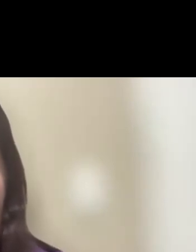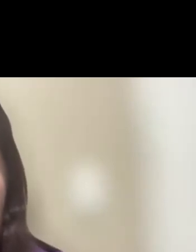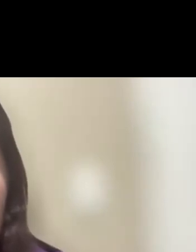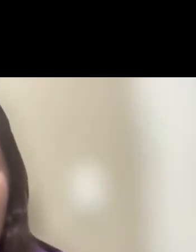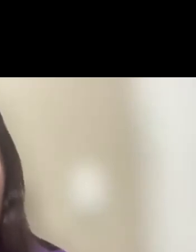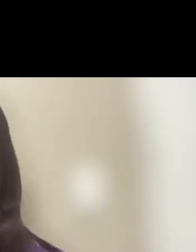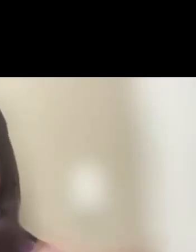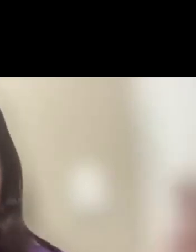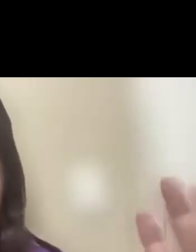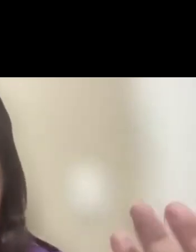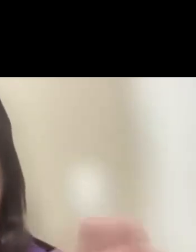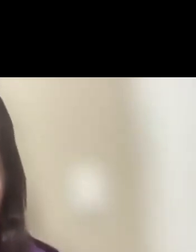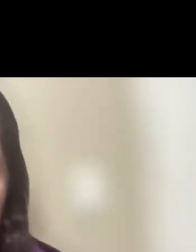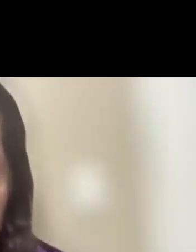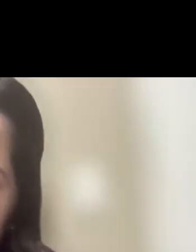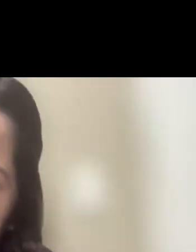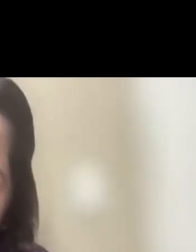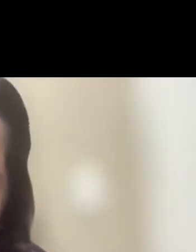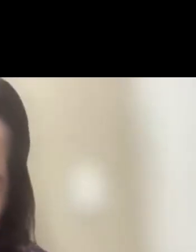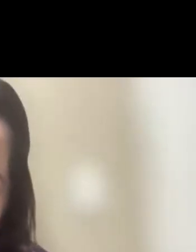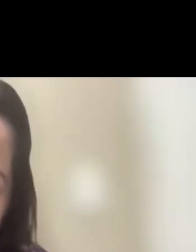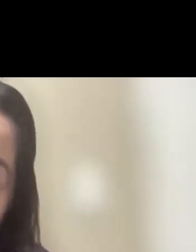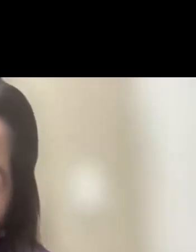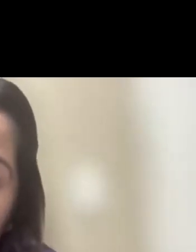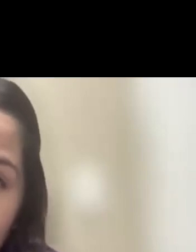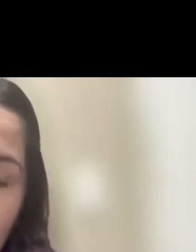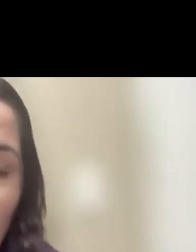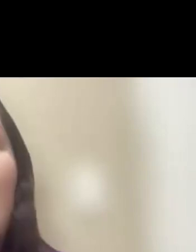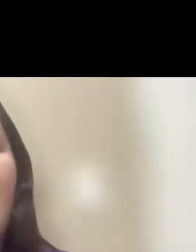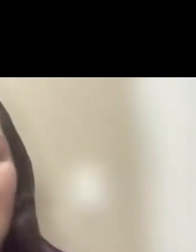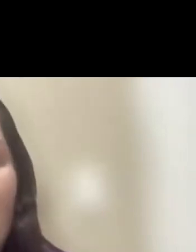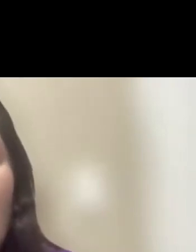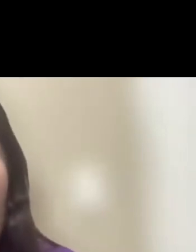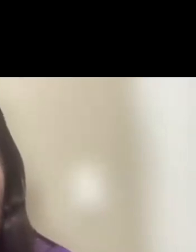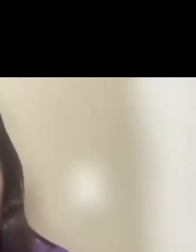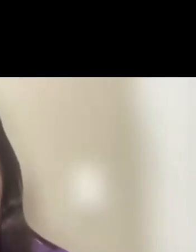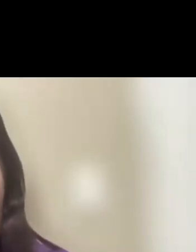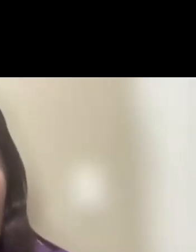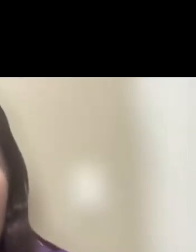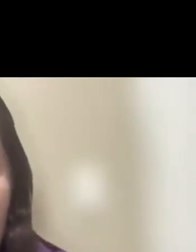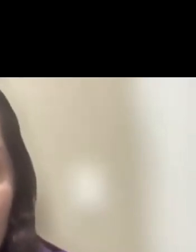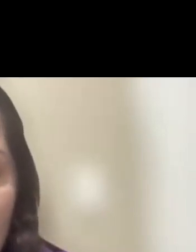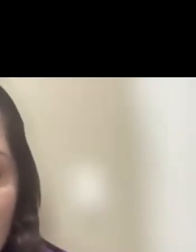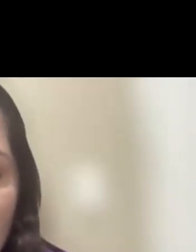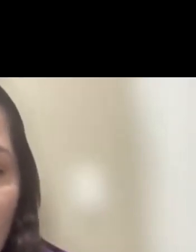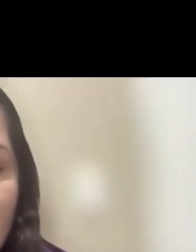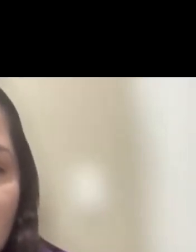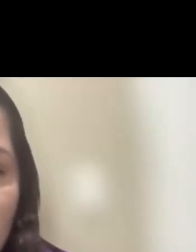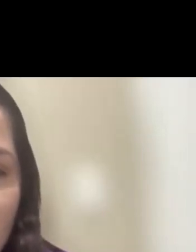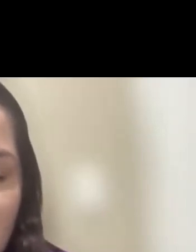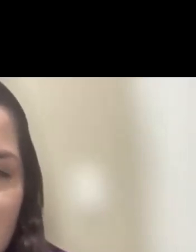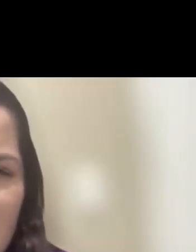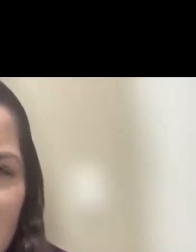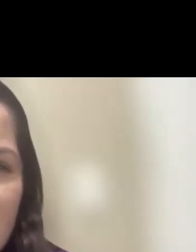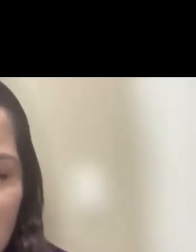his employer's concerns, I decided to seek medical help. And when I took him in, his